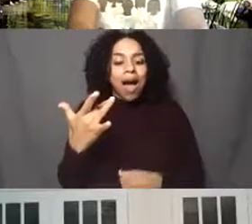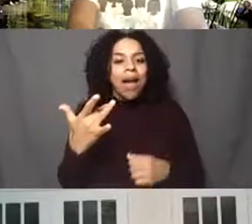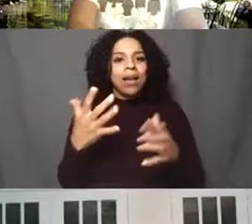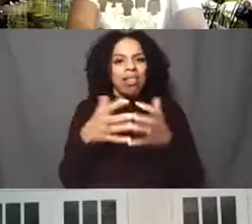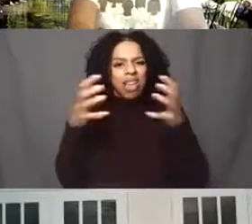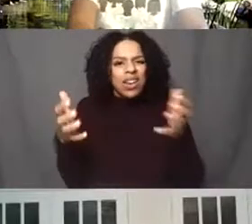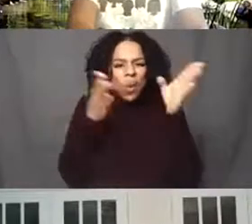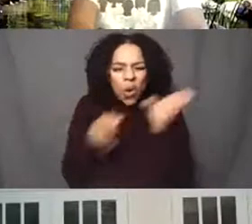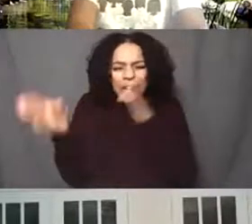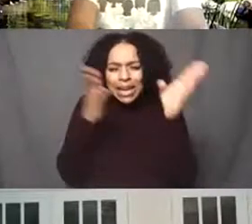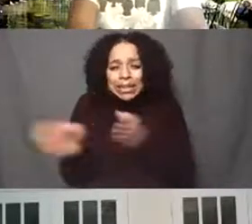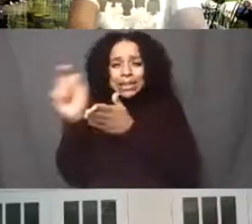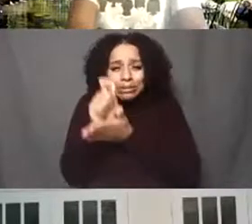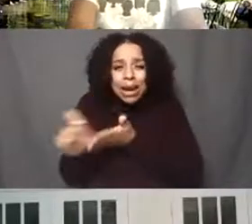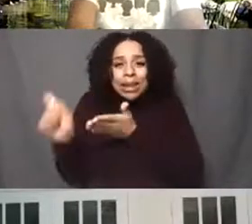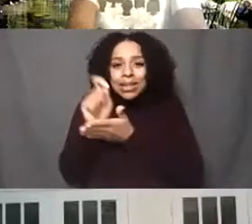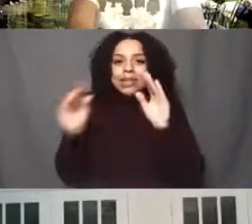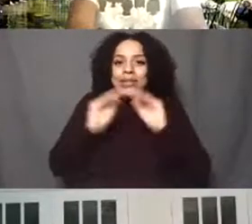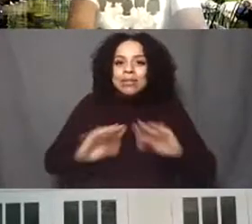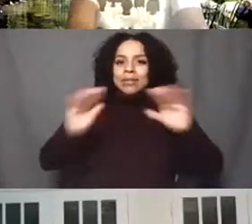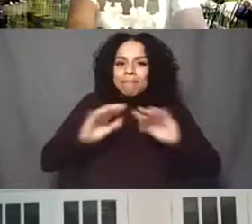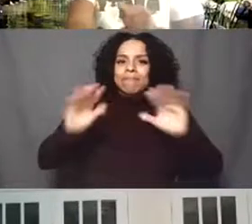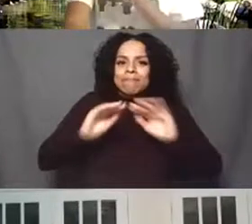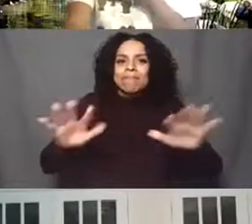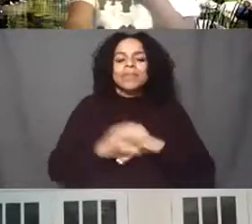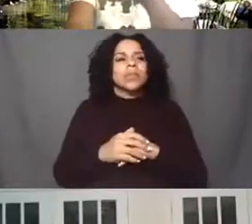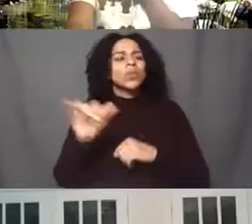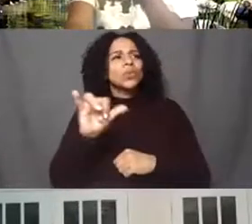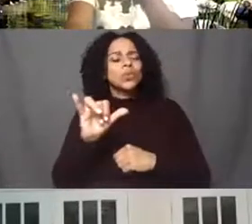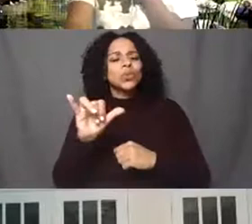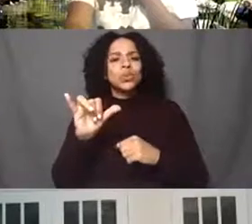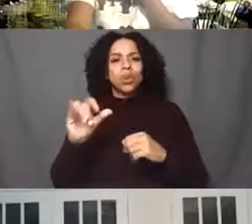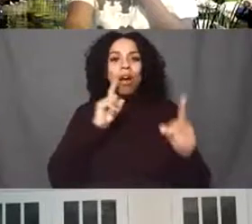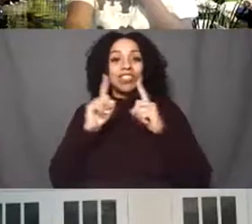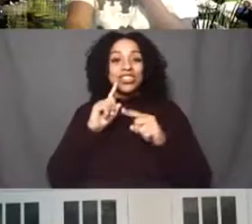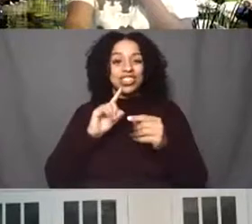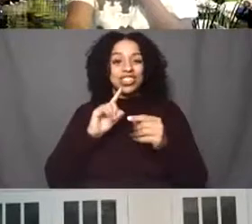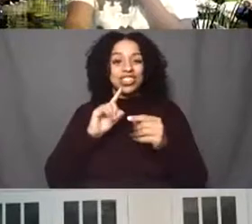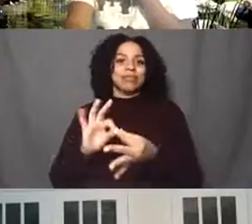think, you know, conversations around the 1619 Project that were really trying to show